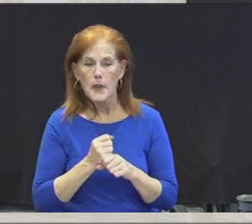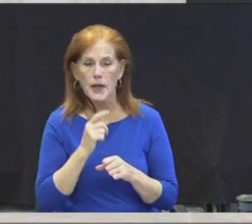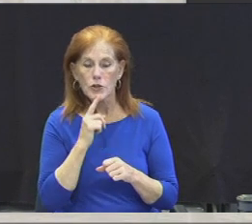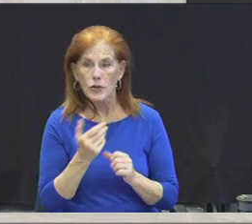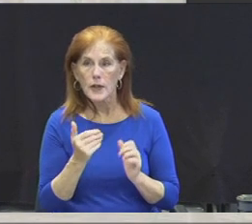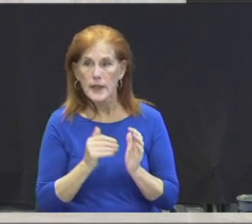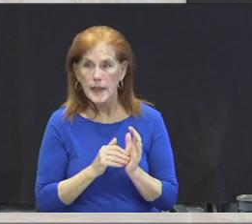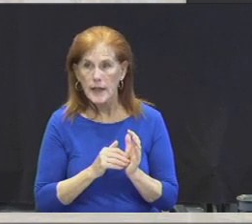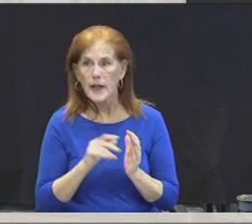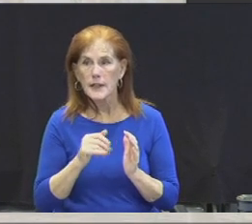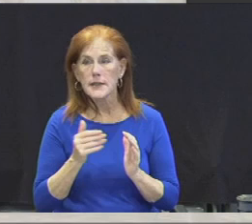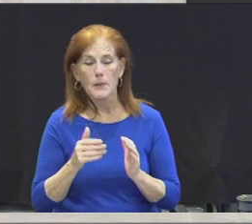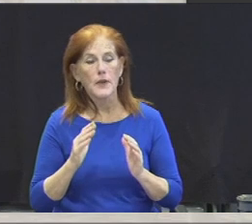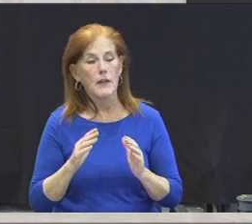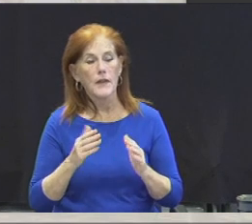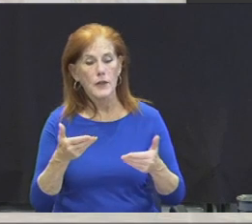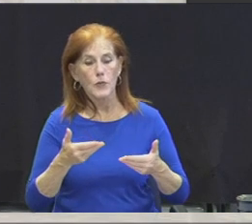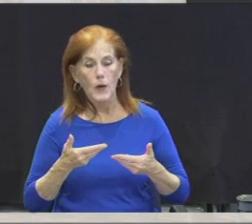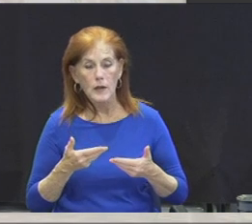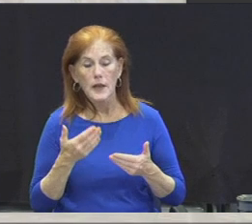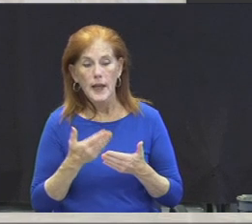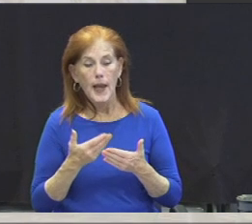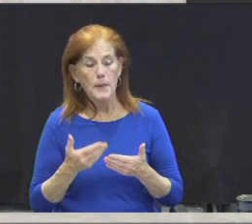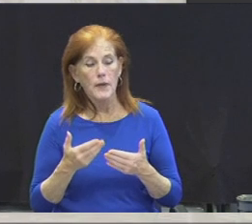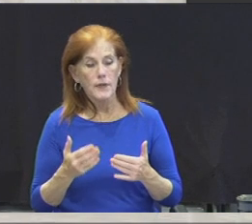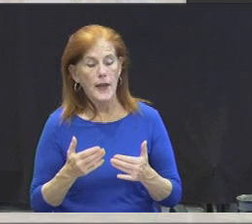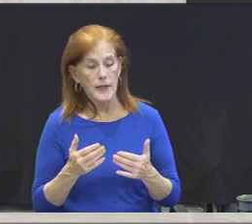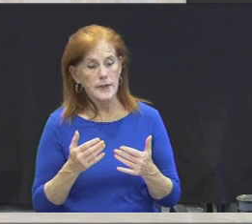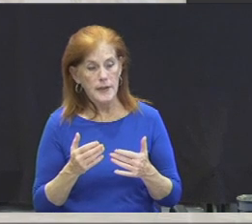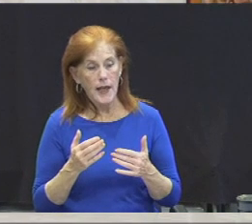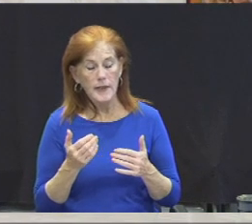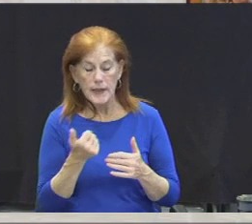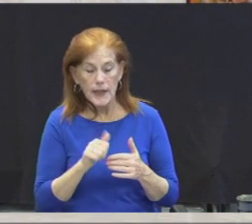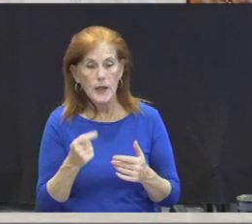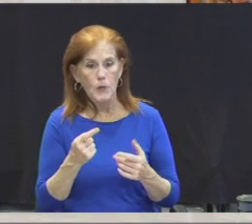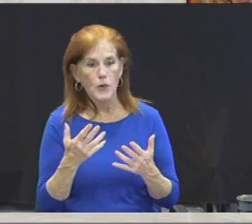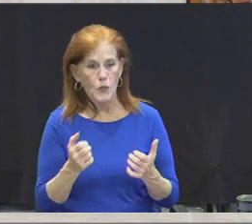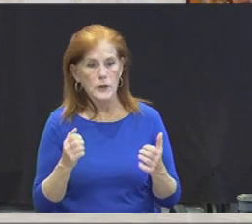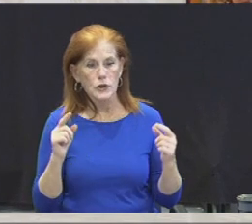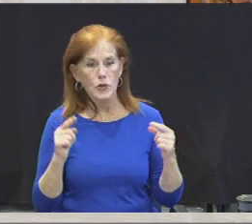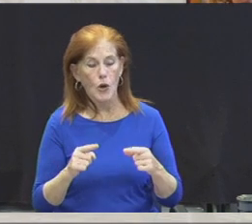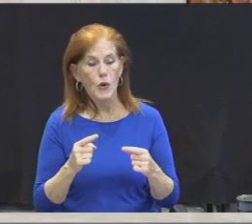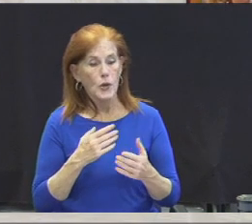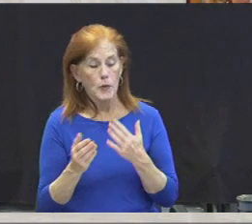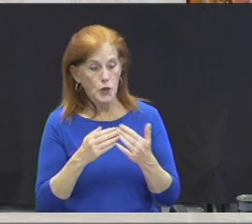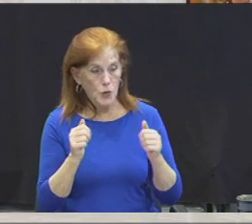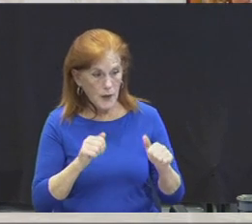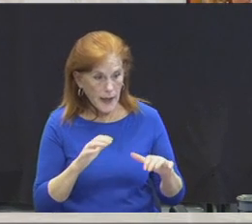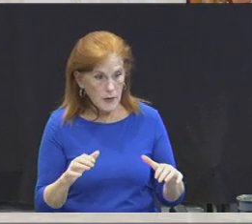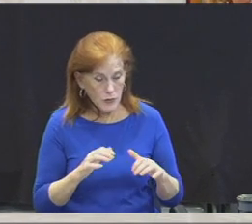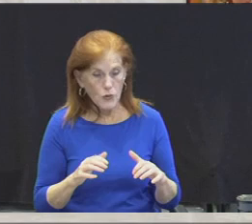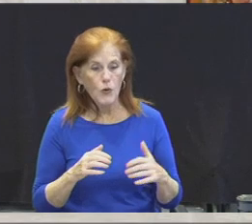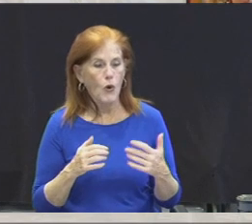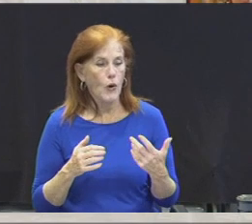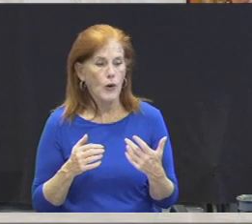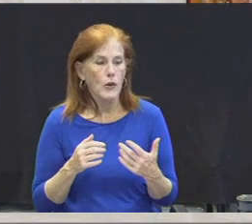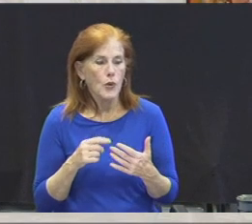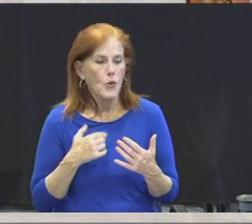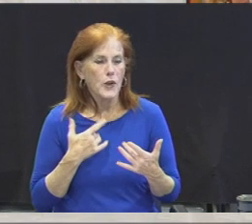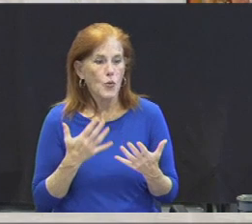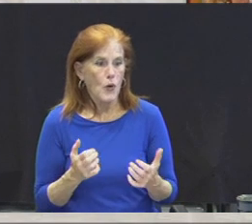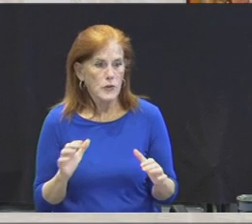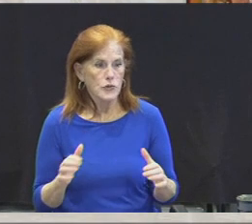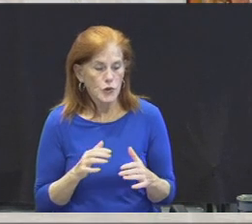this is something that's welcome and there's things that attract really everybody, no matter what you're into or what you're able to do, that this is a place where you can come and